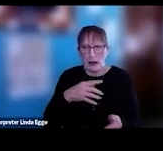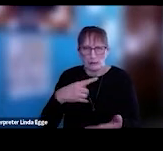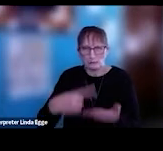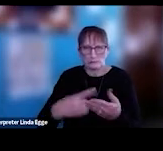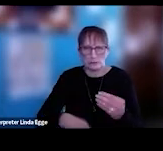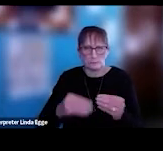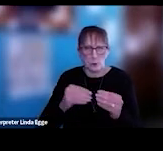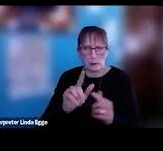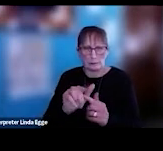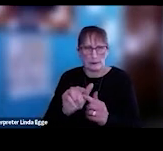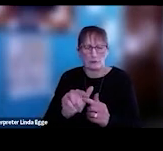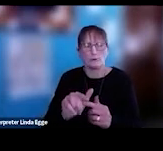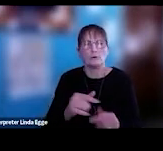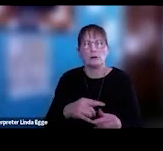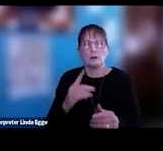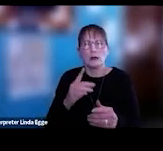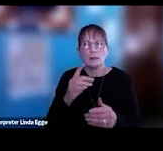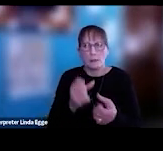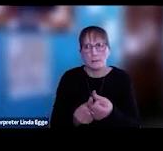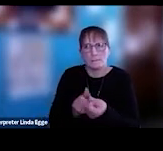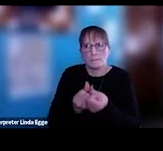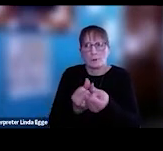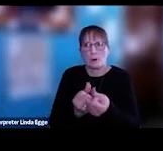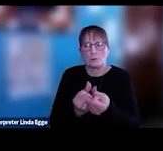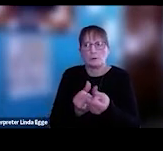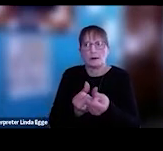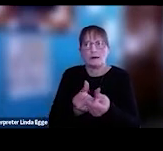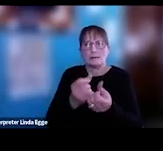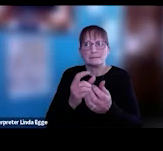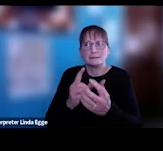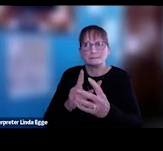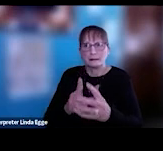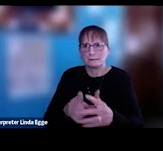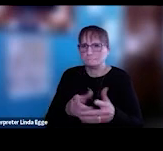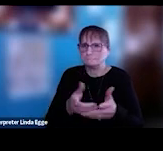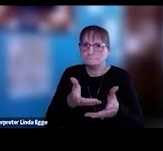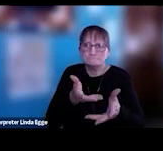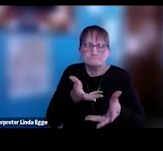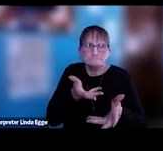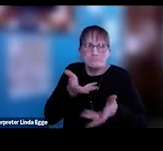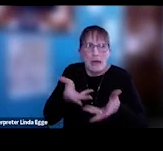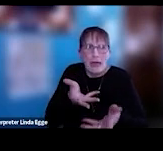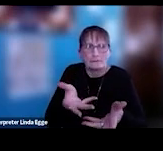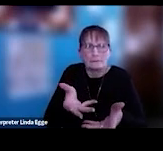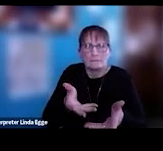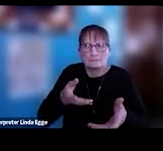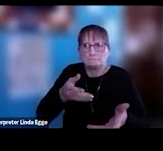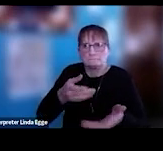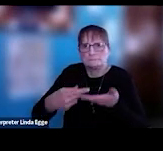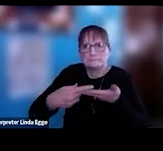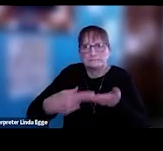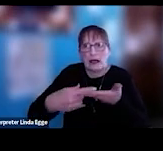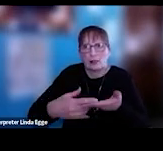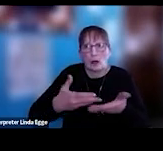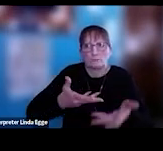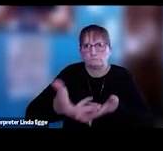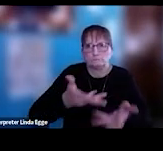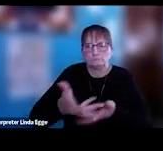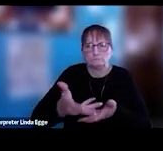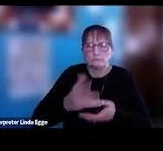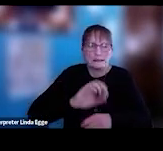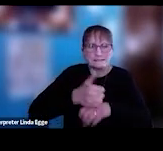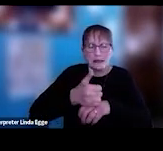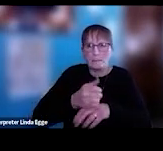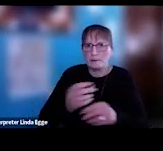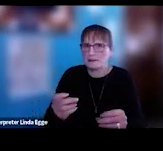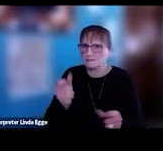bit, promote this active dialogue and discussion. It's set up and it's fast paced. So